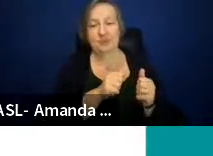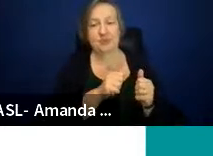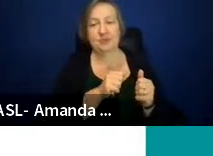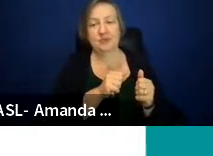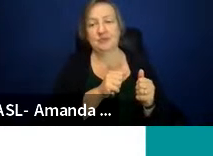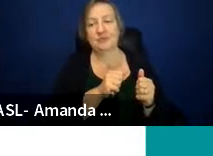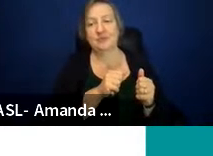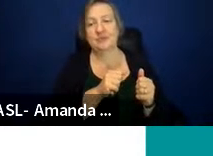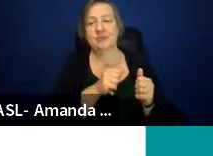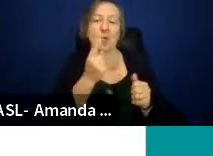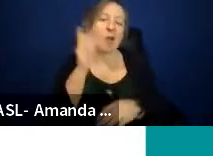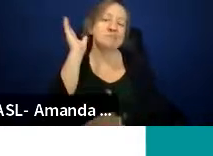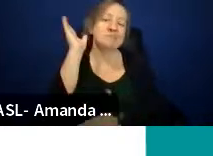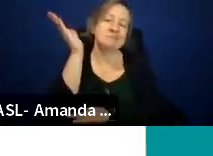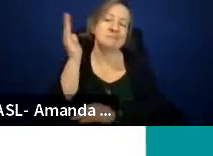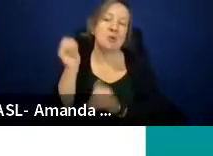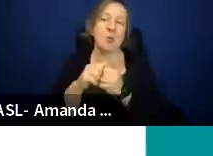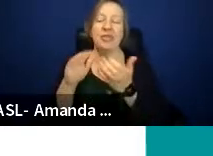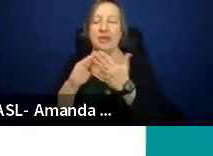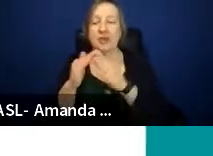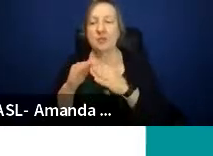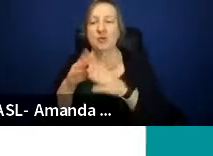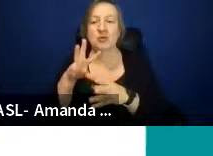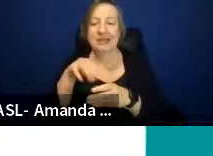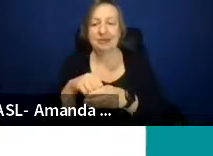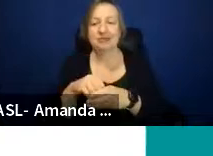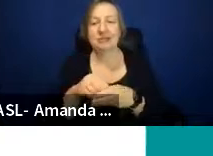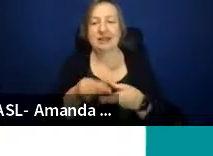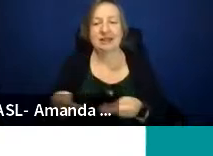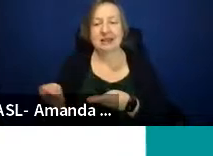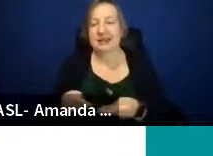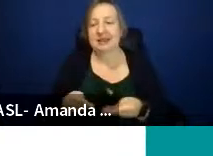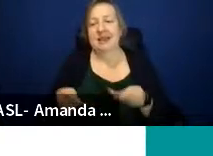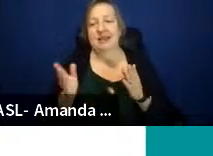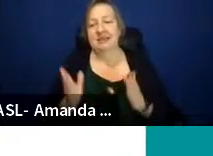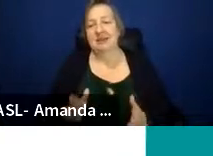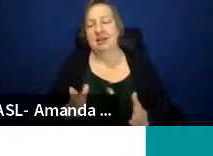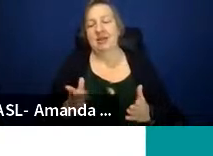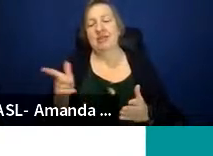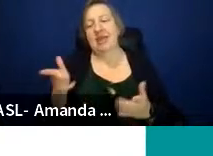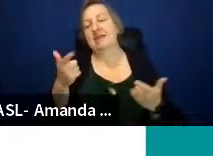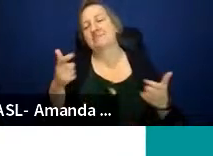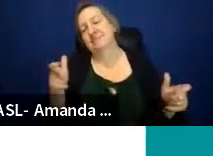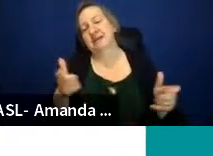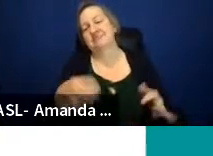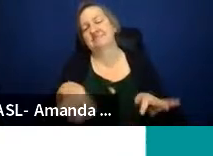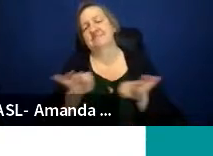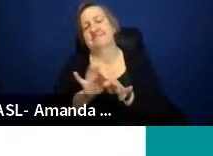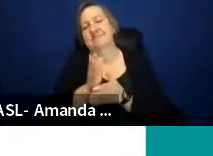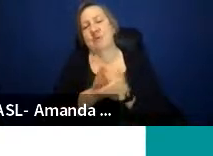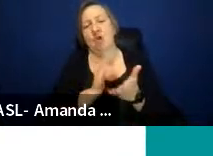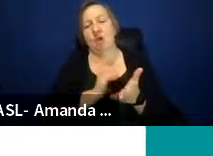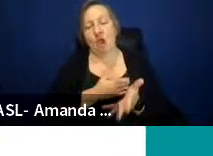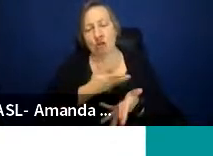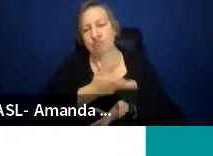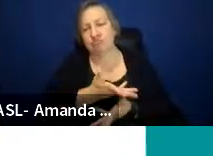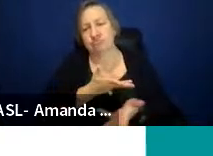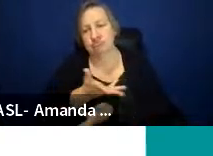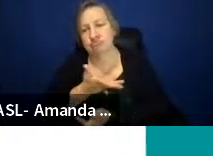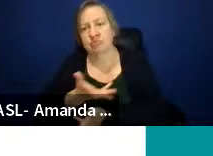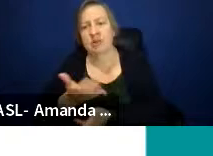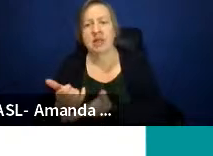a briefing with our community engagement liaisons. They're a big part of our engagement to really help